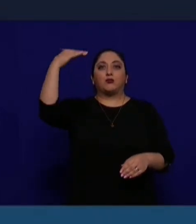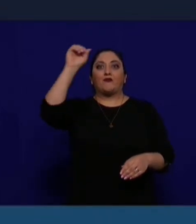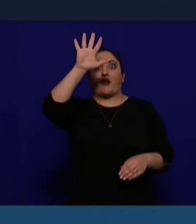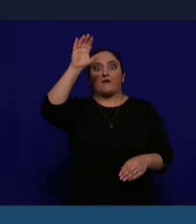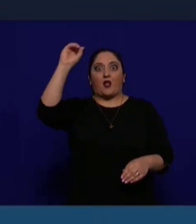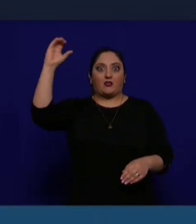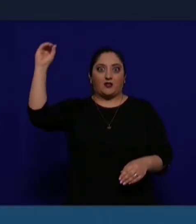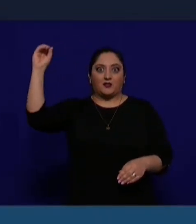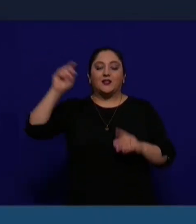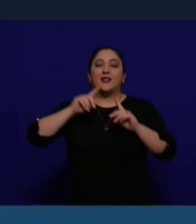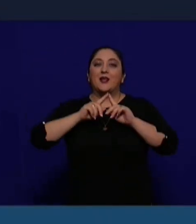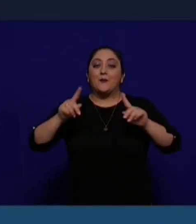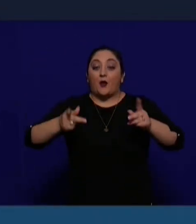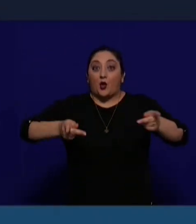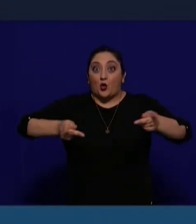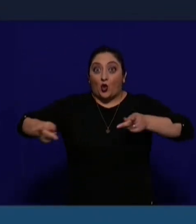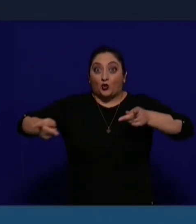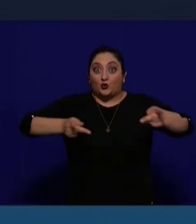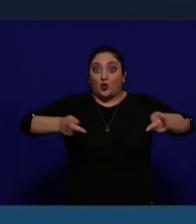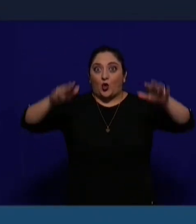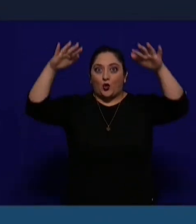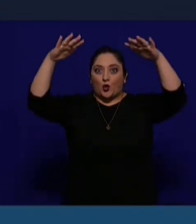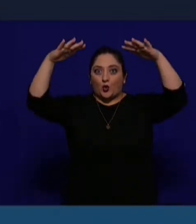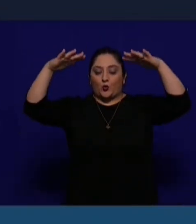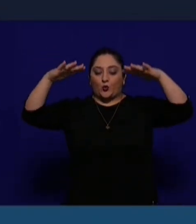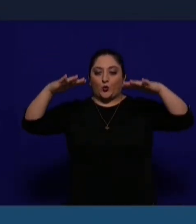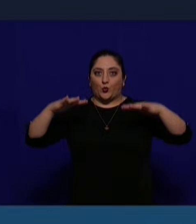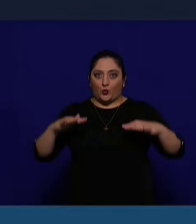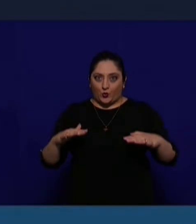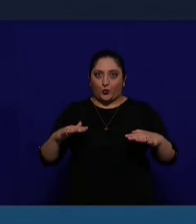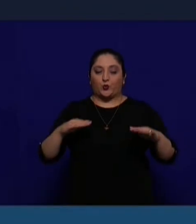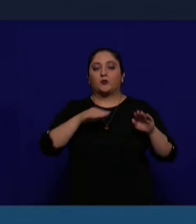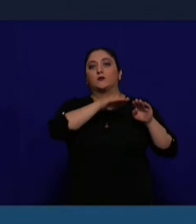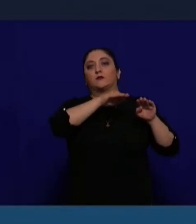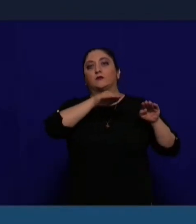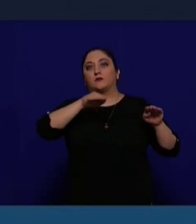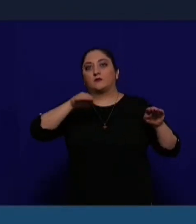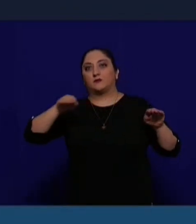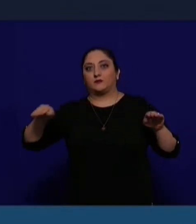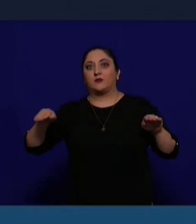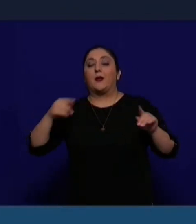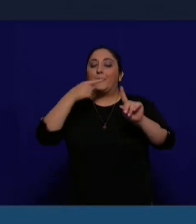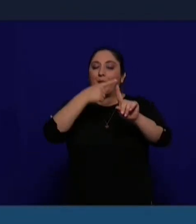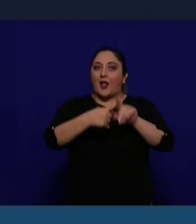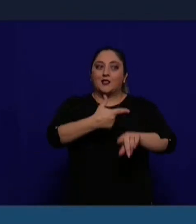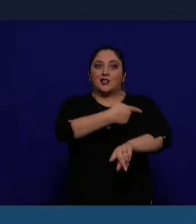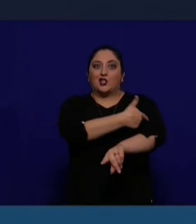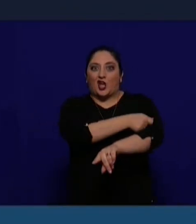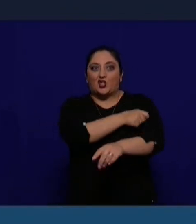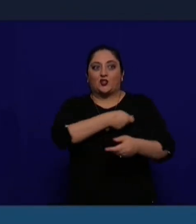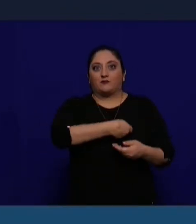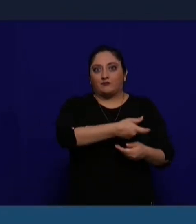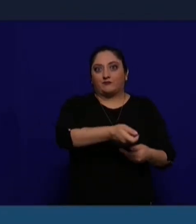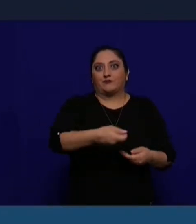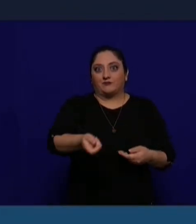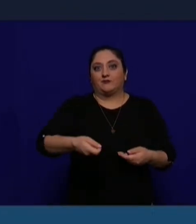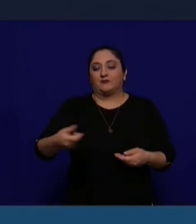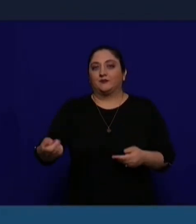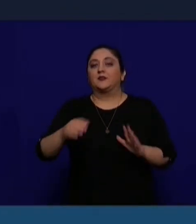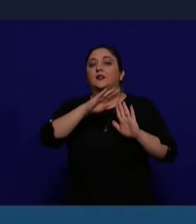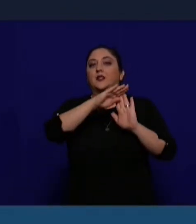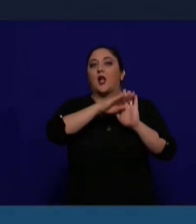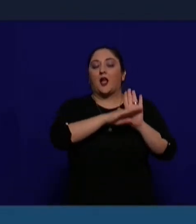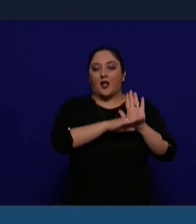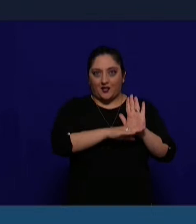permezz tal-miżuri li għandna f'posthom u anka tar-rollout tat-tilqim li għaddej tajjeb ħafna hemmhekk aħna qegħdin niżlin